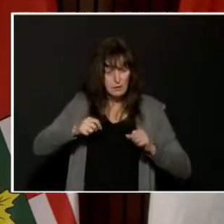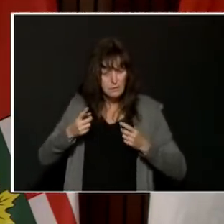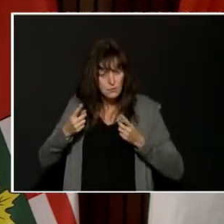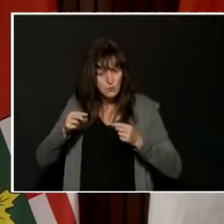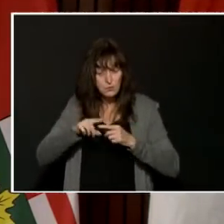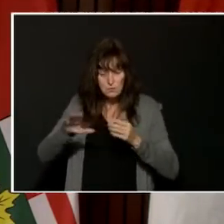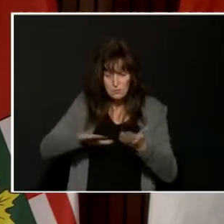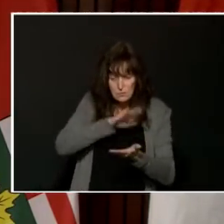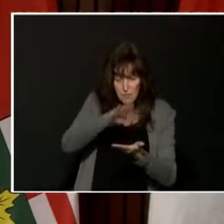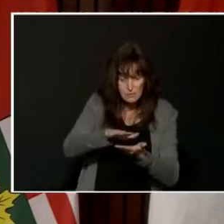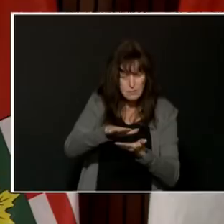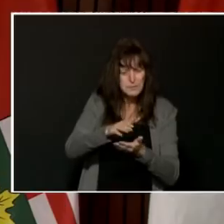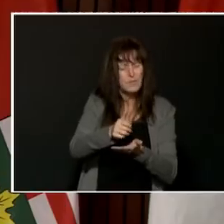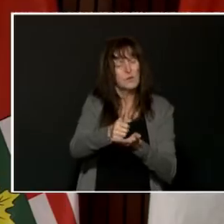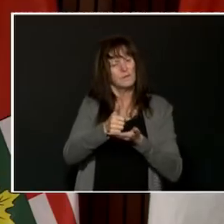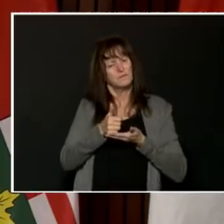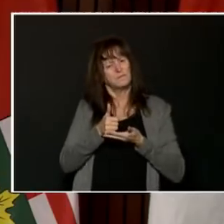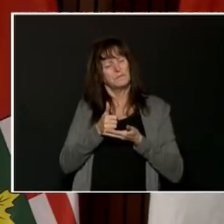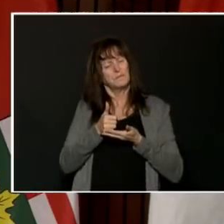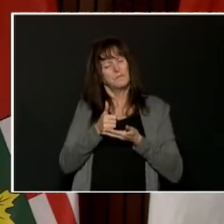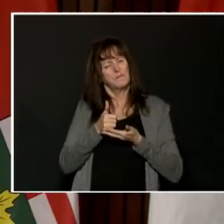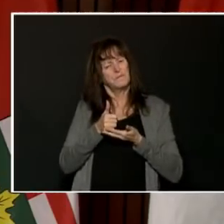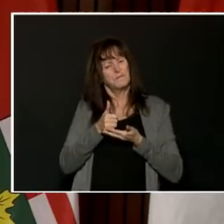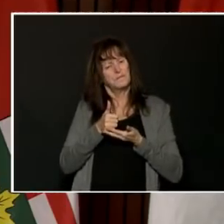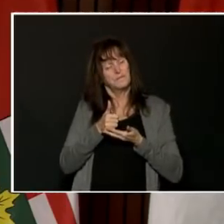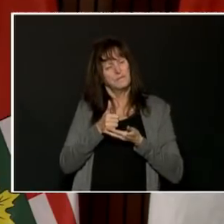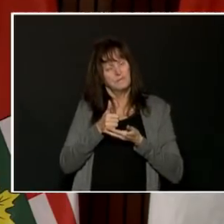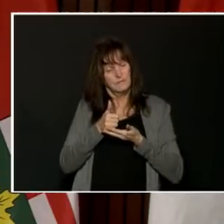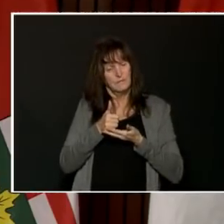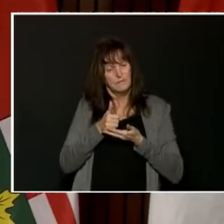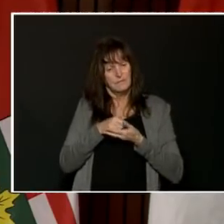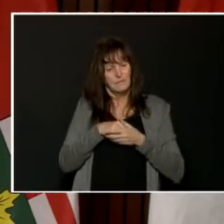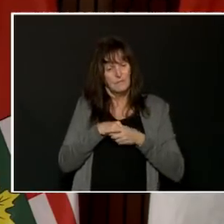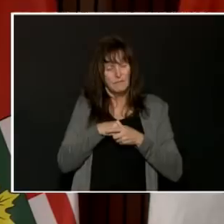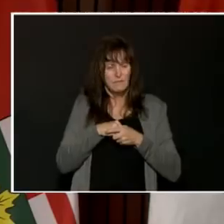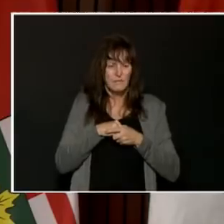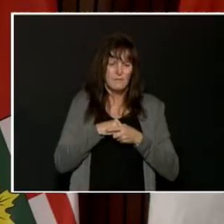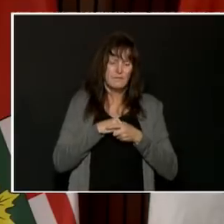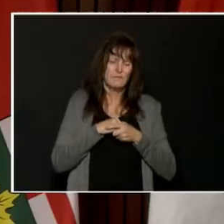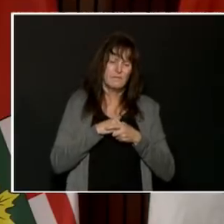capacity reductions, you would actually